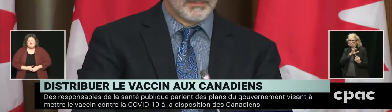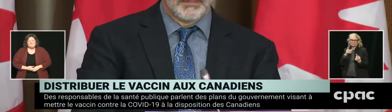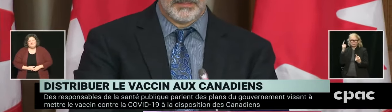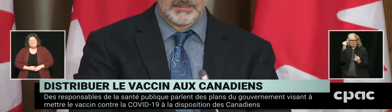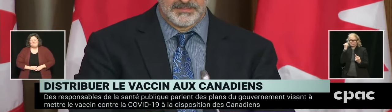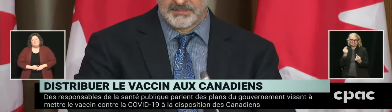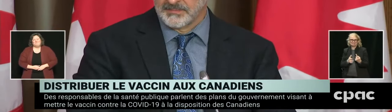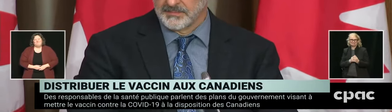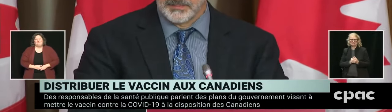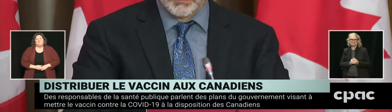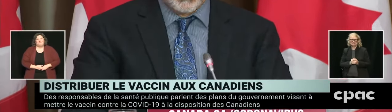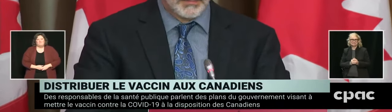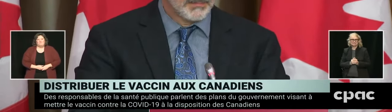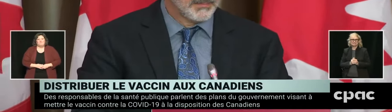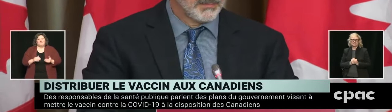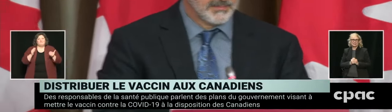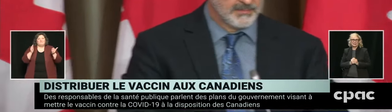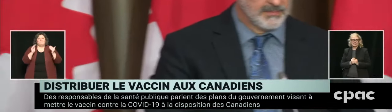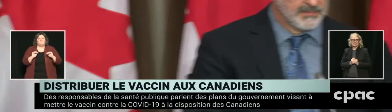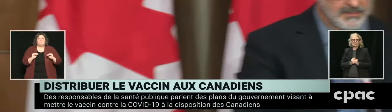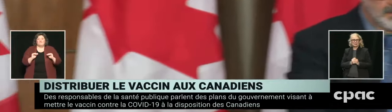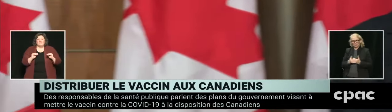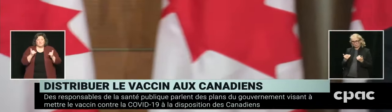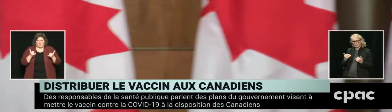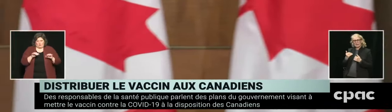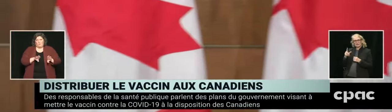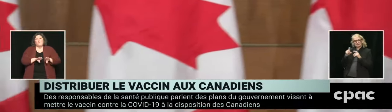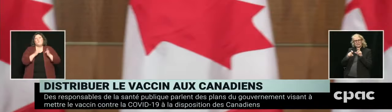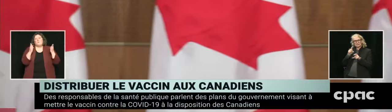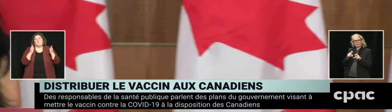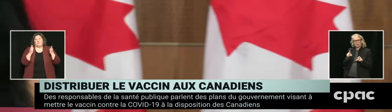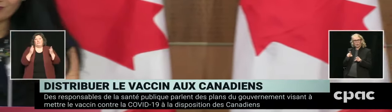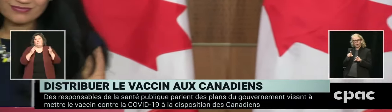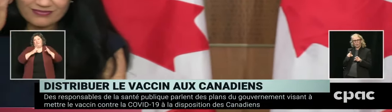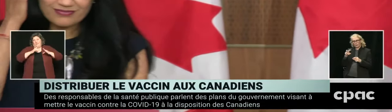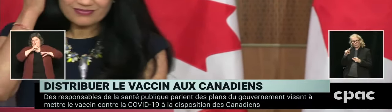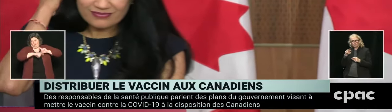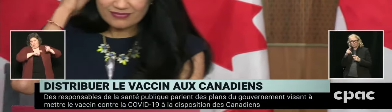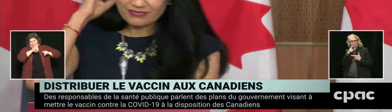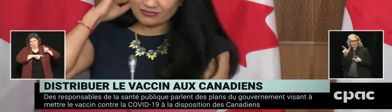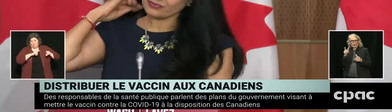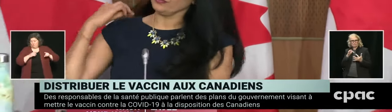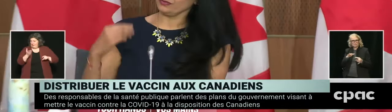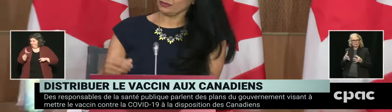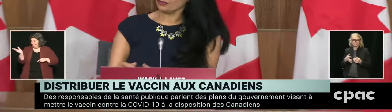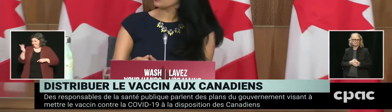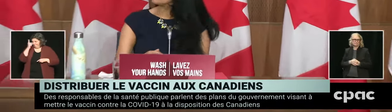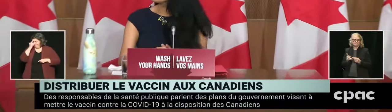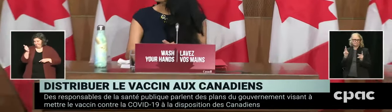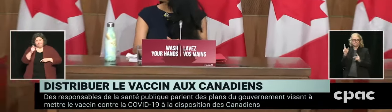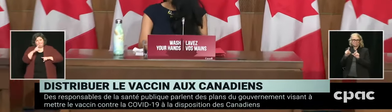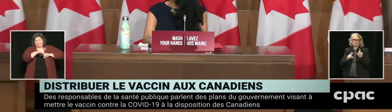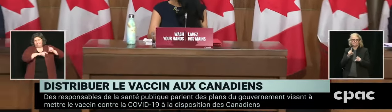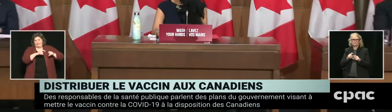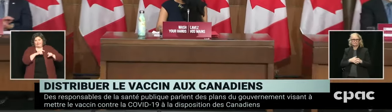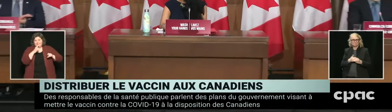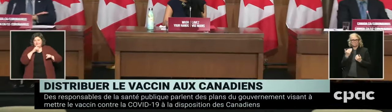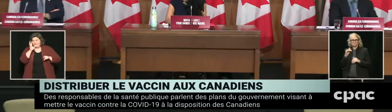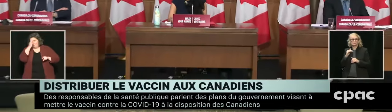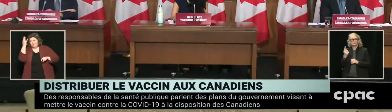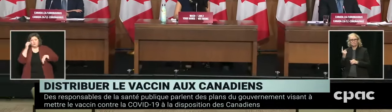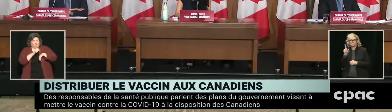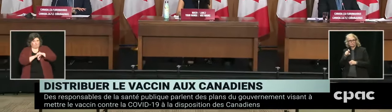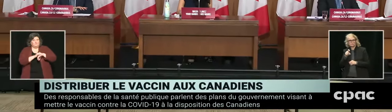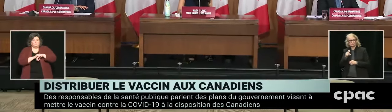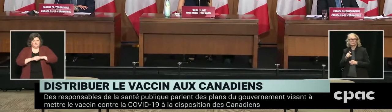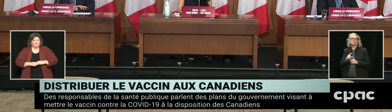now open the phone line to questions. Vous pouvez poser vos questions dans l'une des deux langues officielles. We ask that you limit yourself to one question and